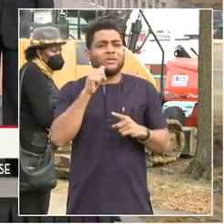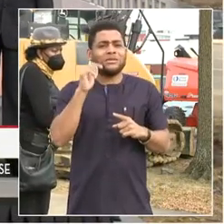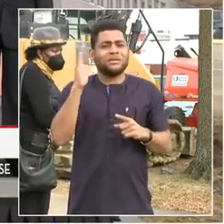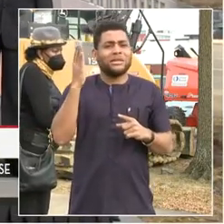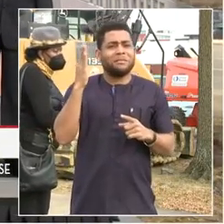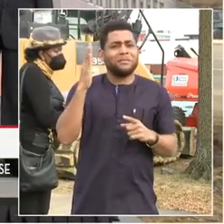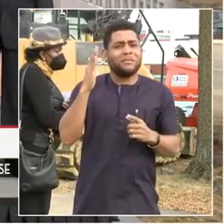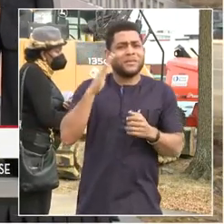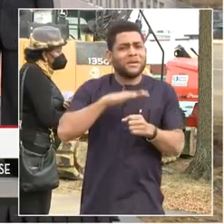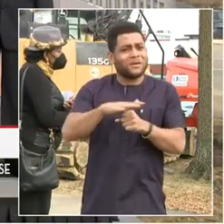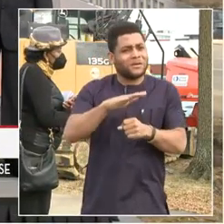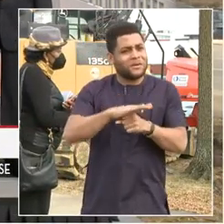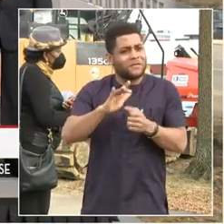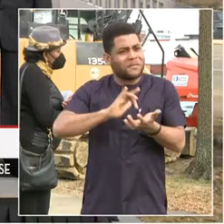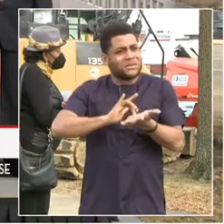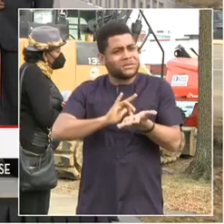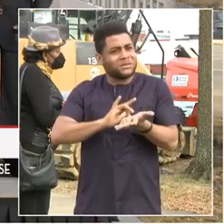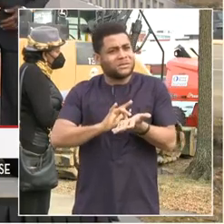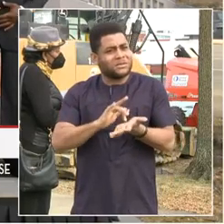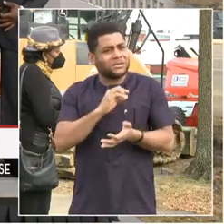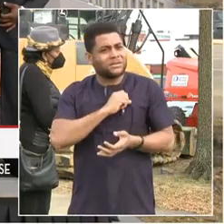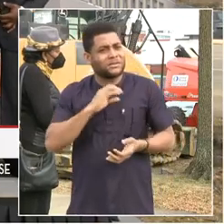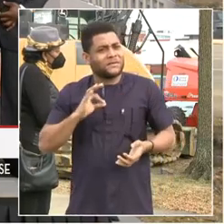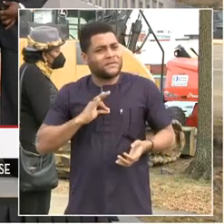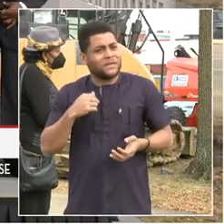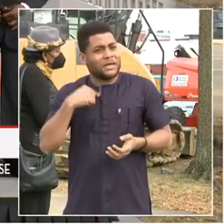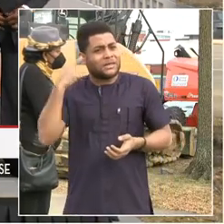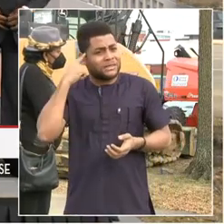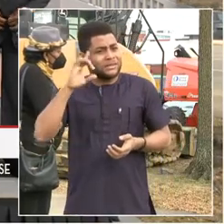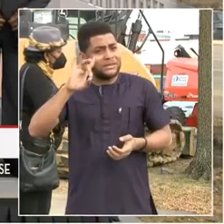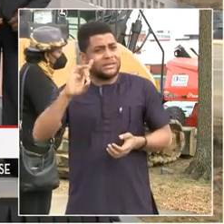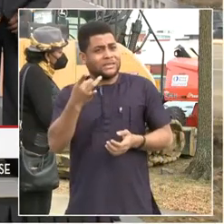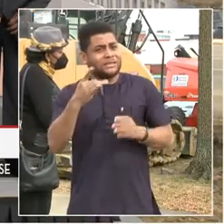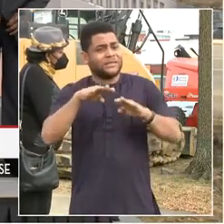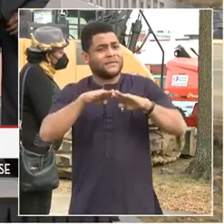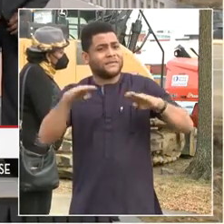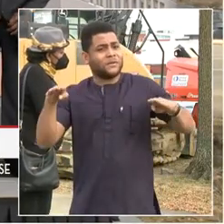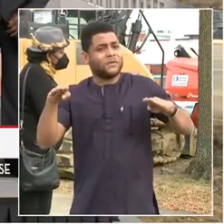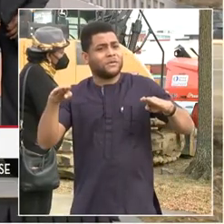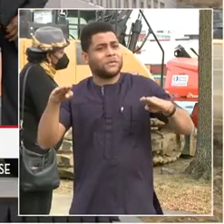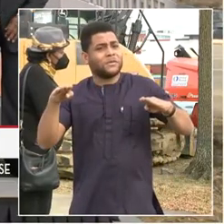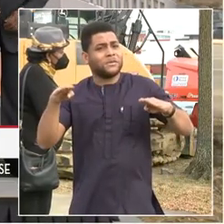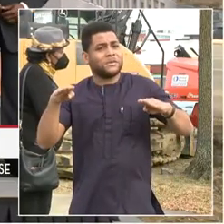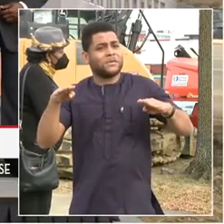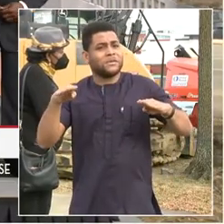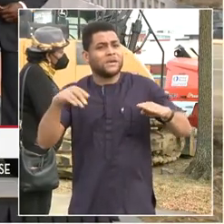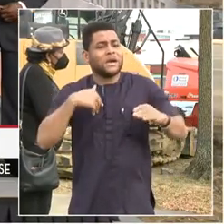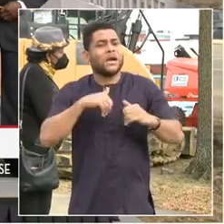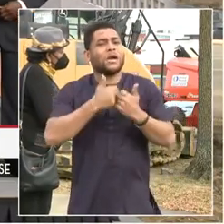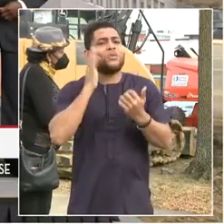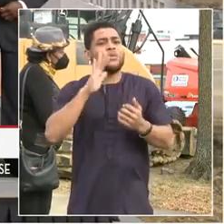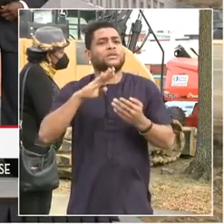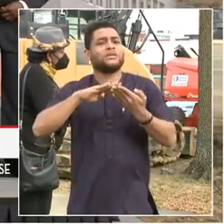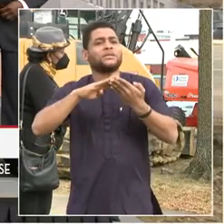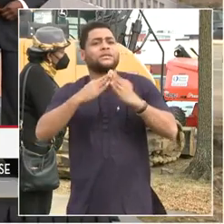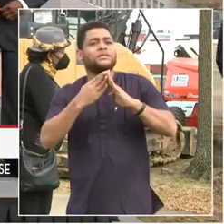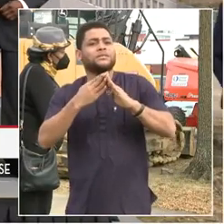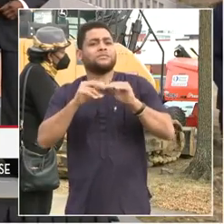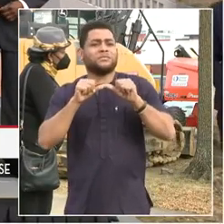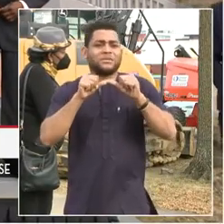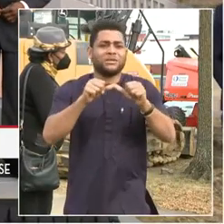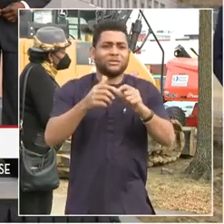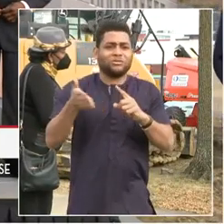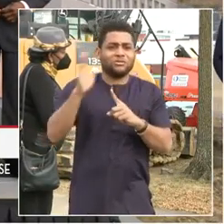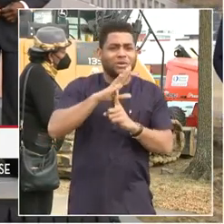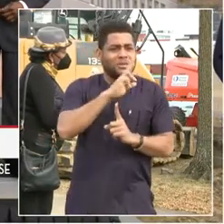personnel on the 8th floor. I understand where the patients are. To what degree is the city going to, let's say, maintain quality